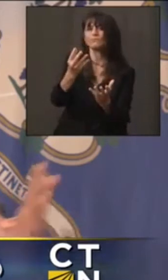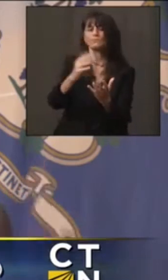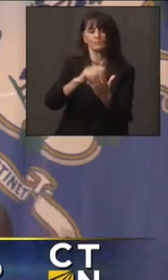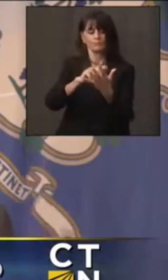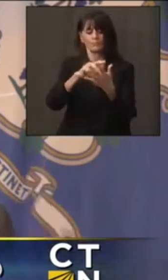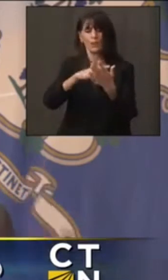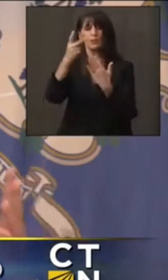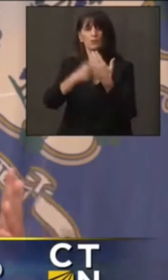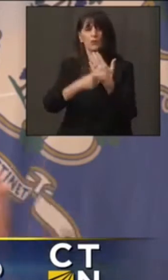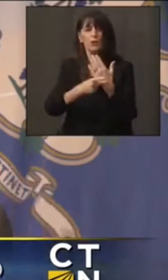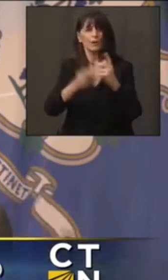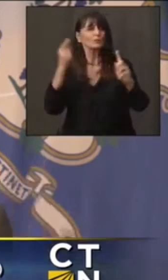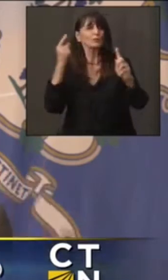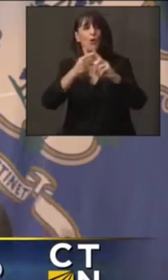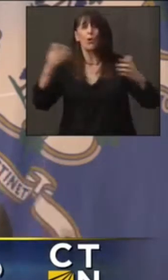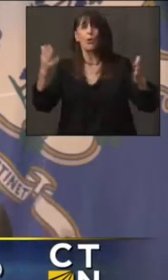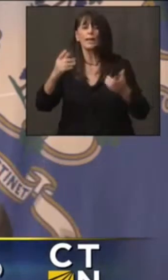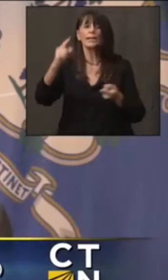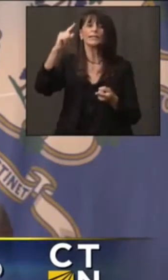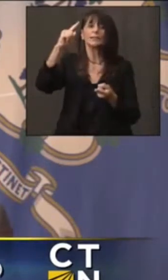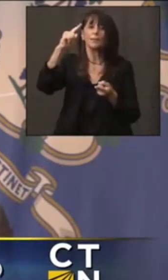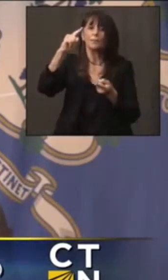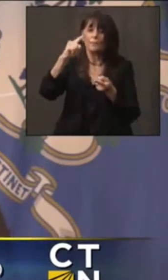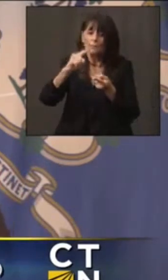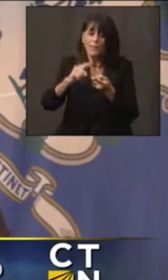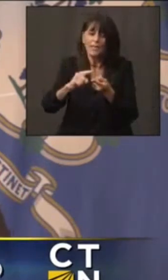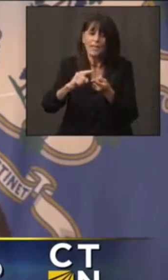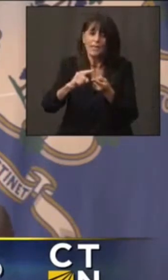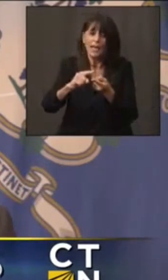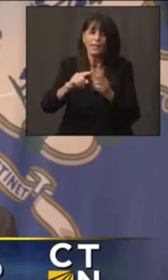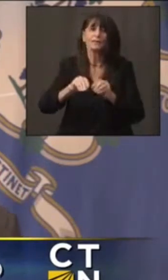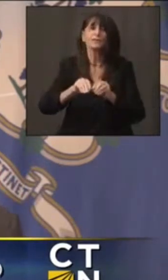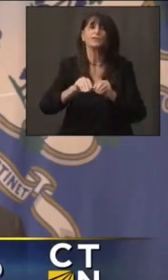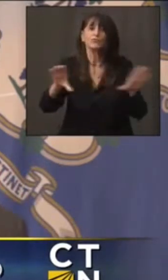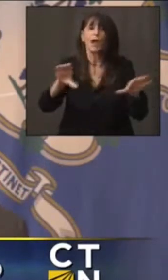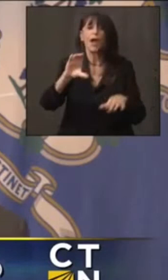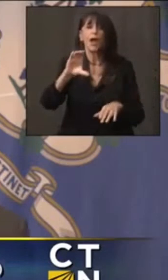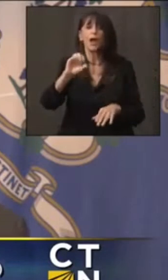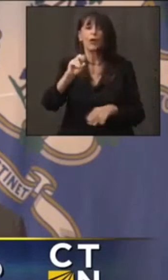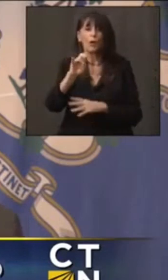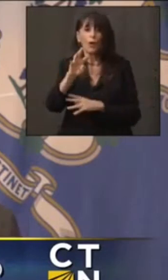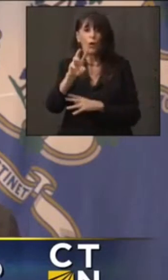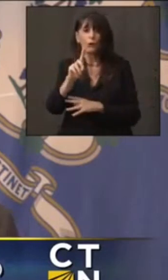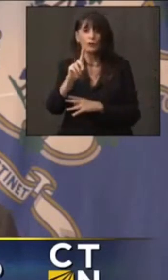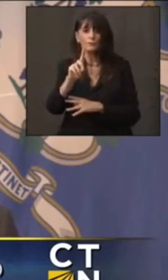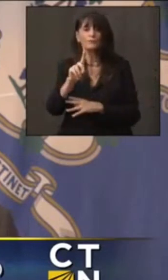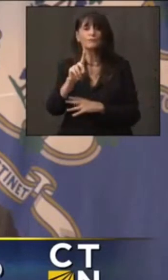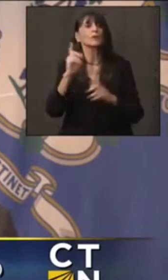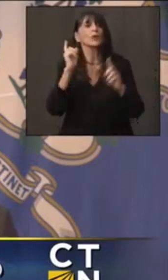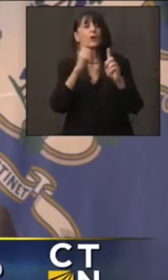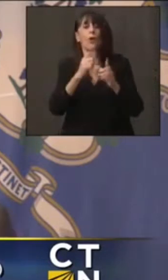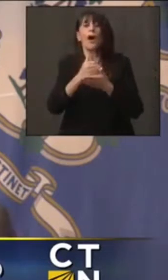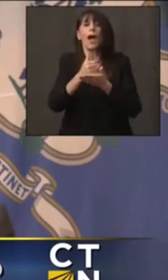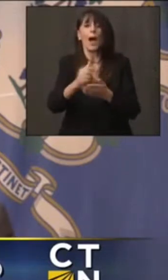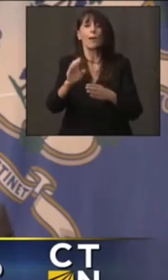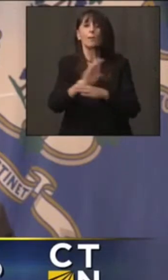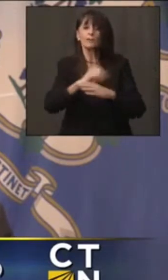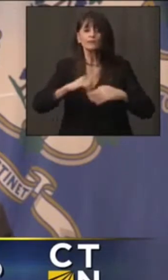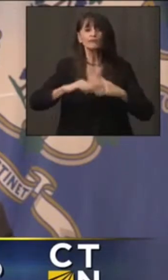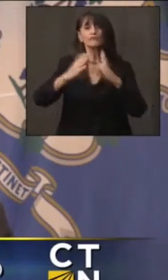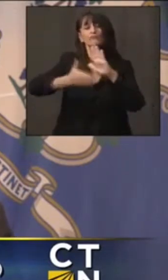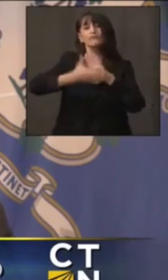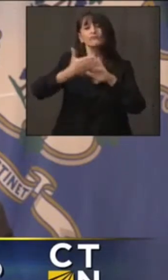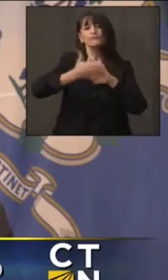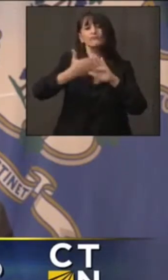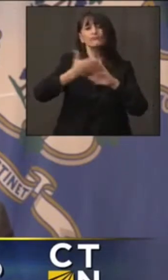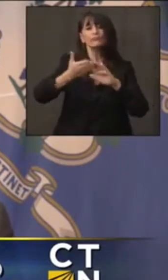to mitigate the effects, slow the spread in our municipalities, help our businesses get back on their feet. The therapies you